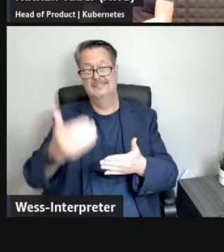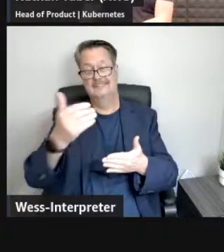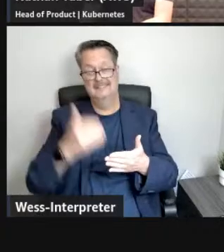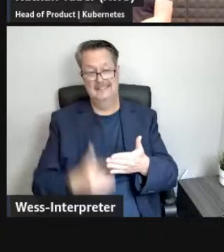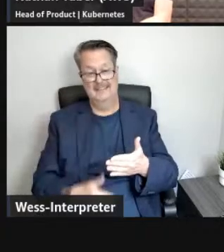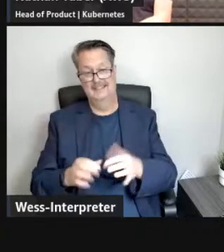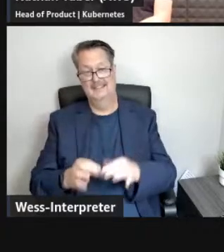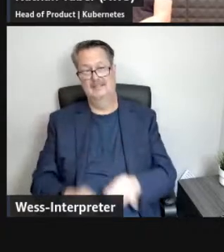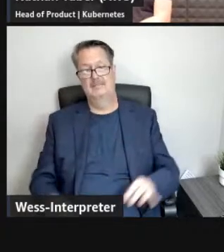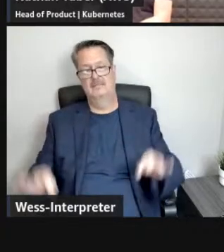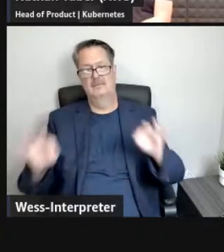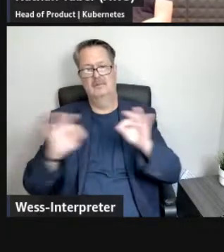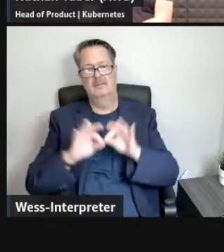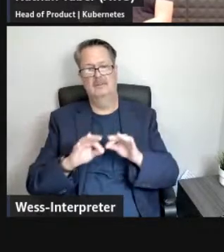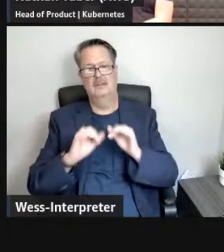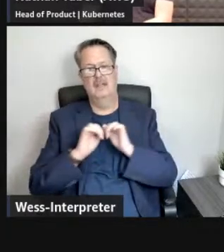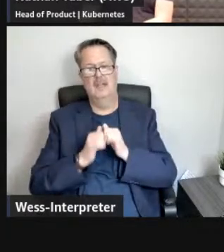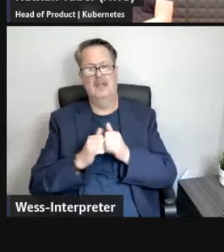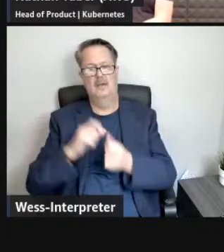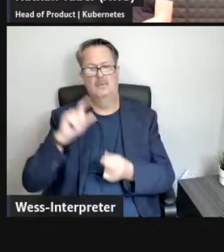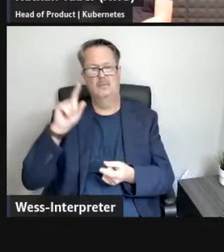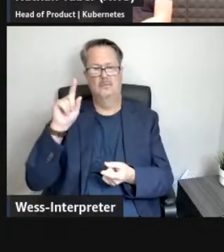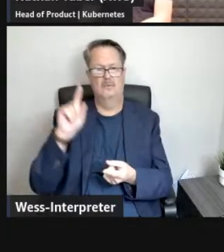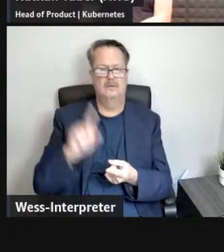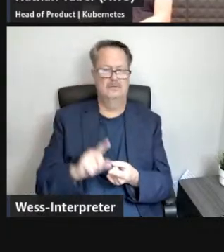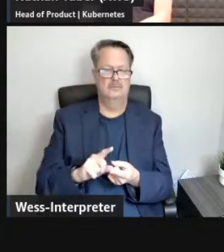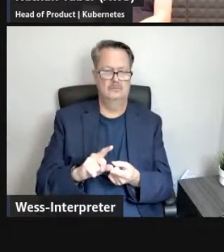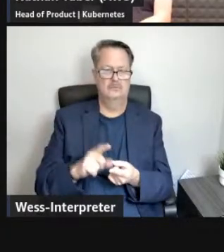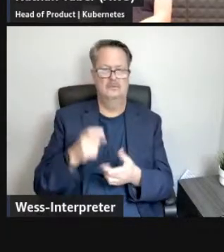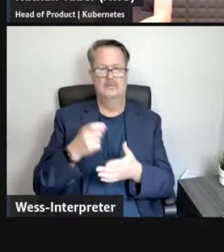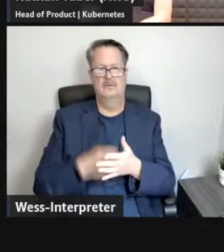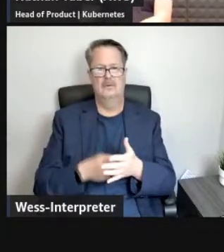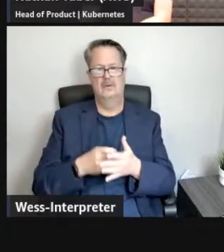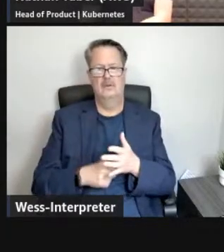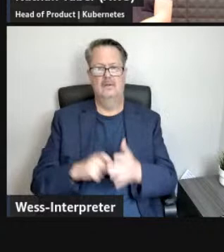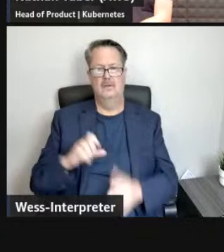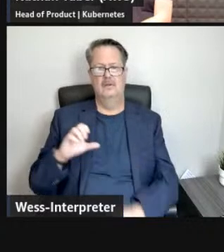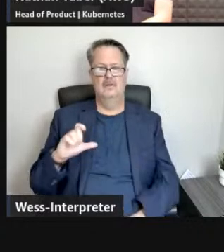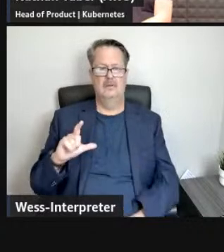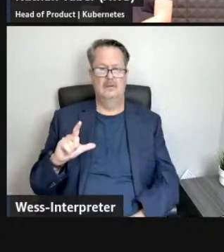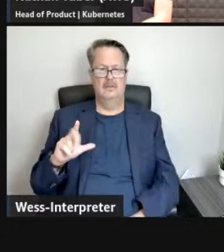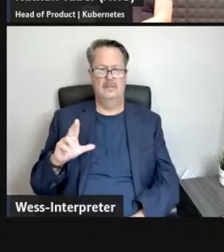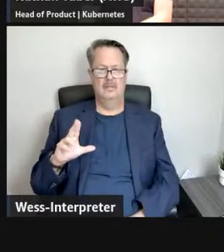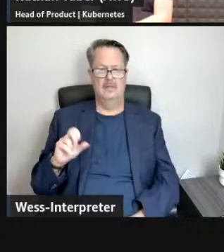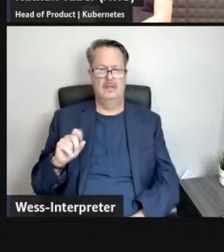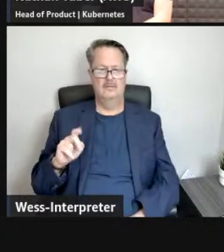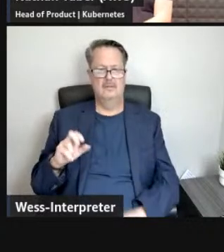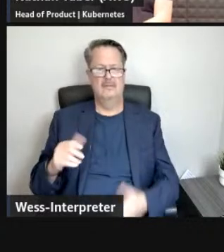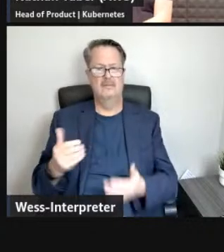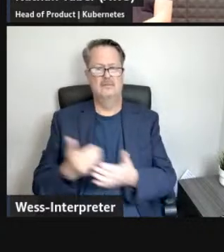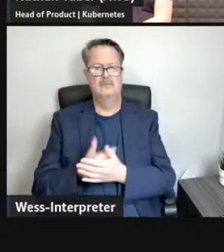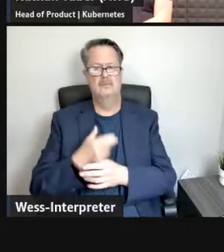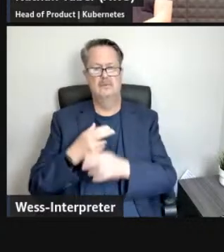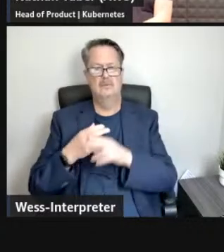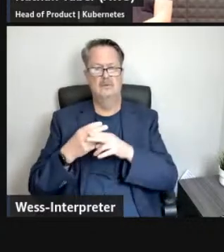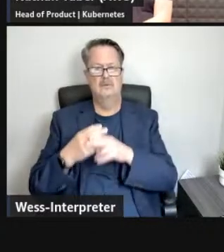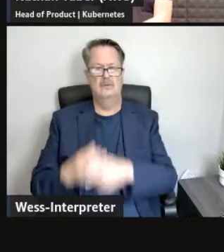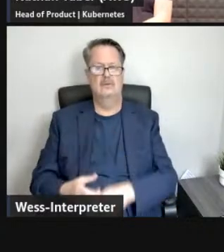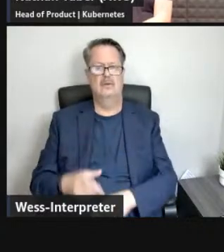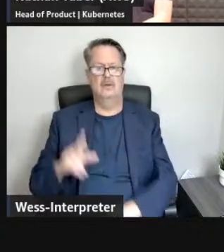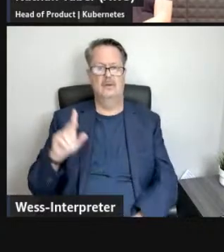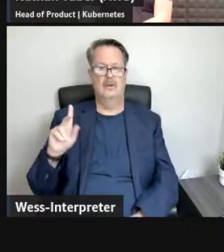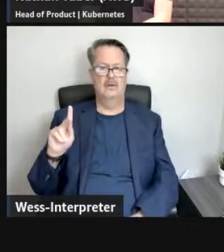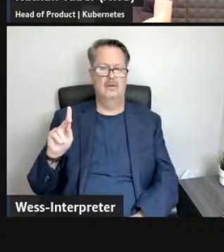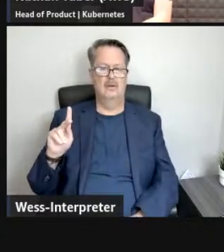do we actually reduce costs on the cluster? So we have a new open source project called Carpenter that we're extremely excited